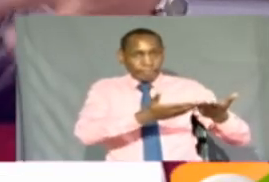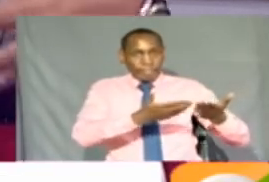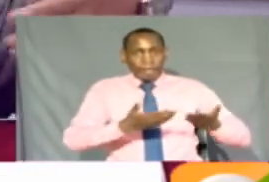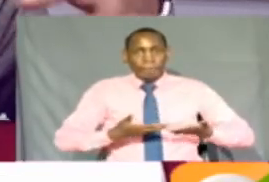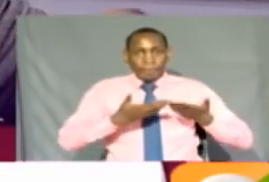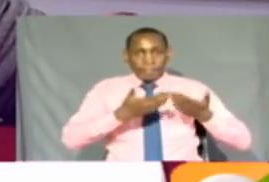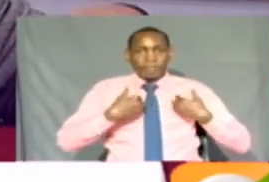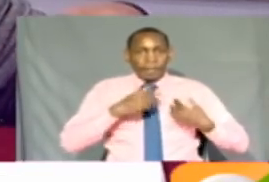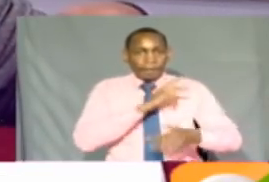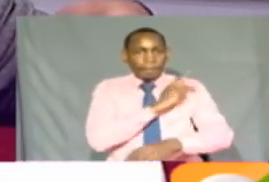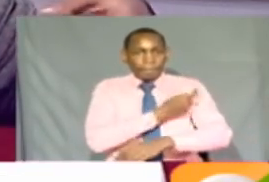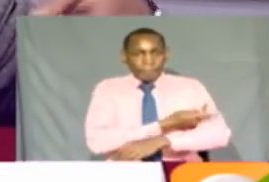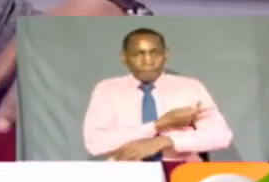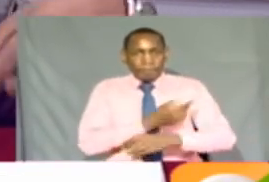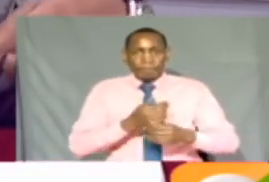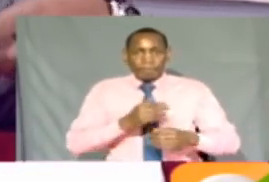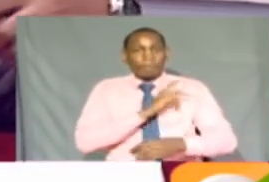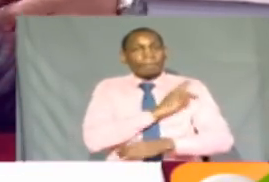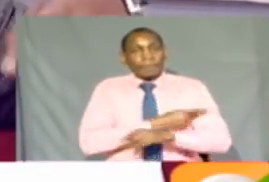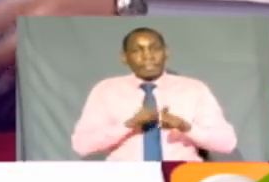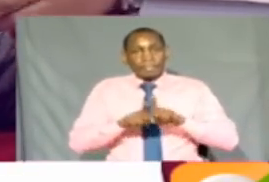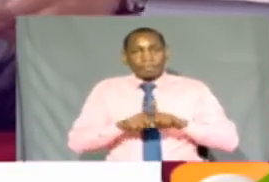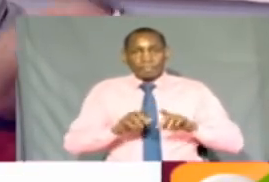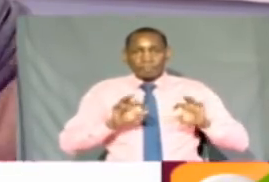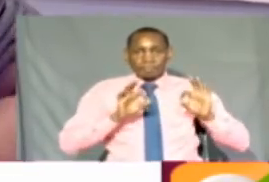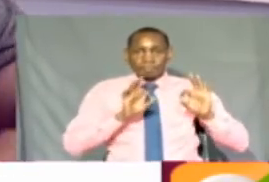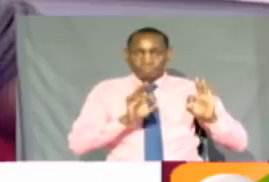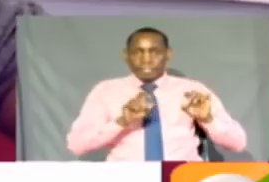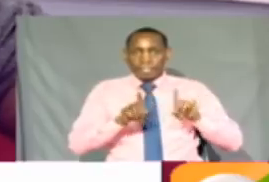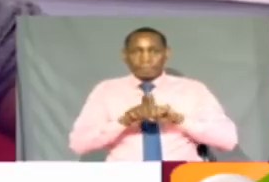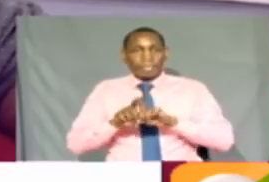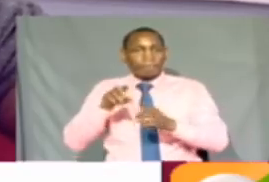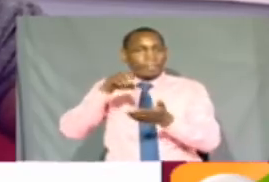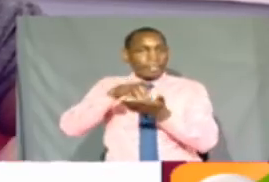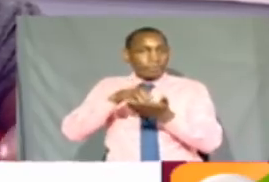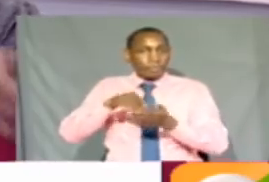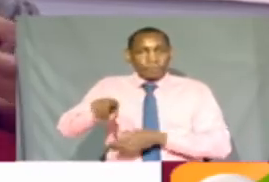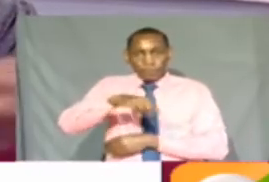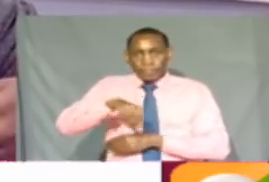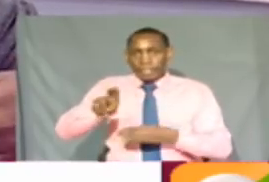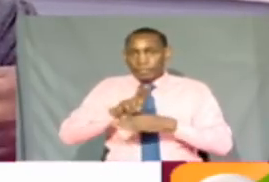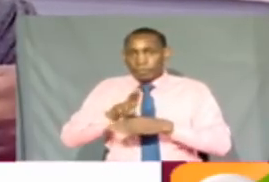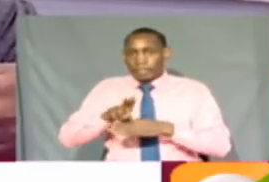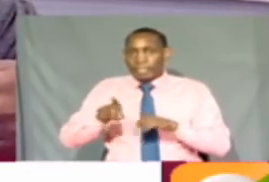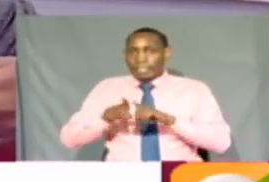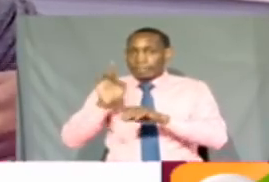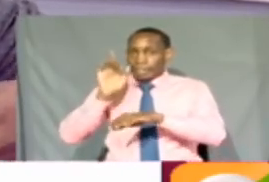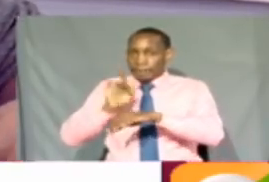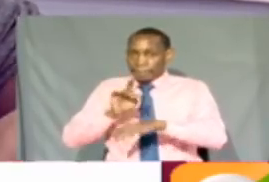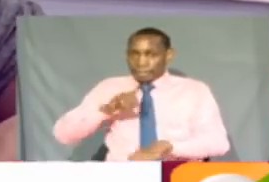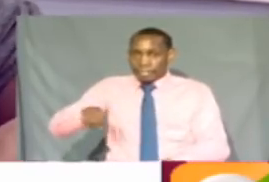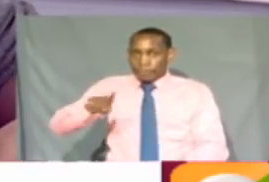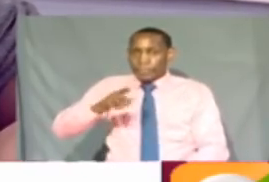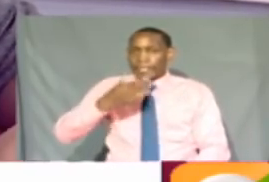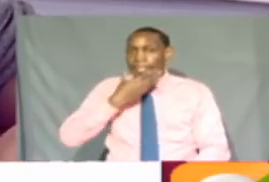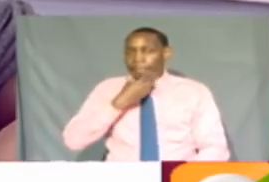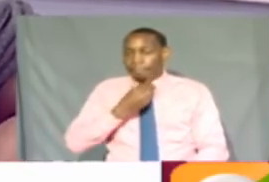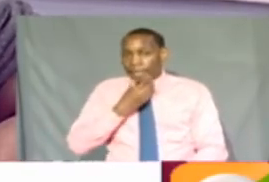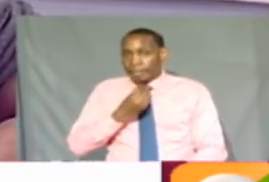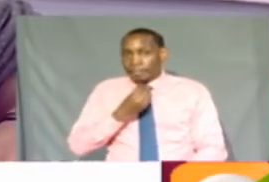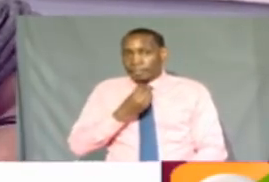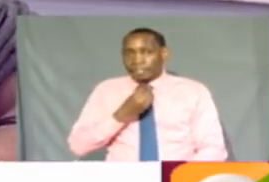has power and power has prestige. But the same tag and the same situation that we use also hurts us. A lot of patriarchy